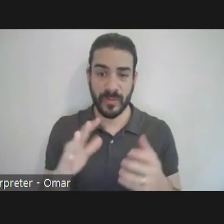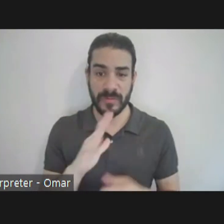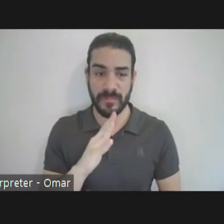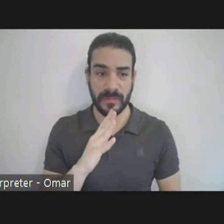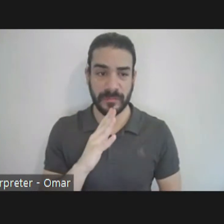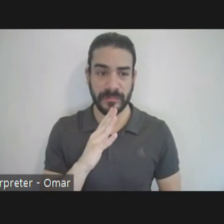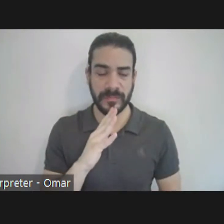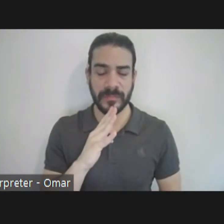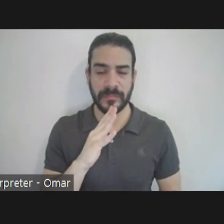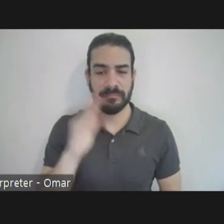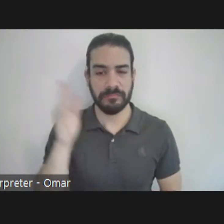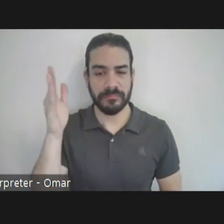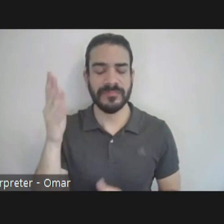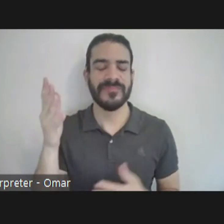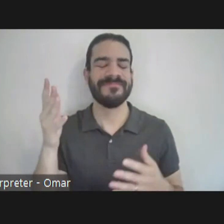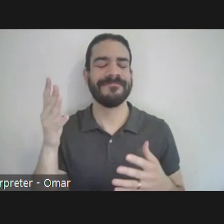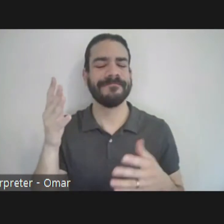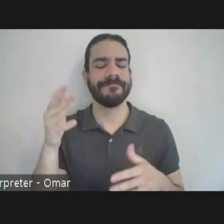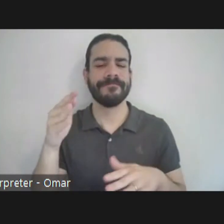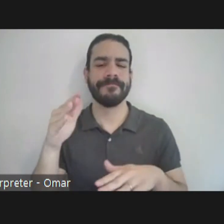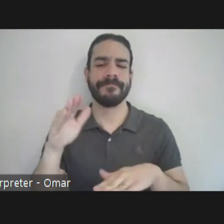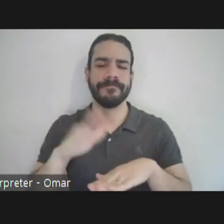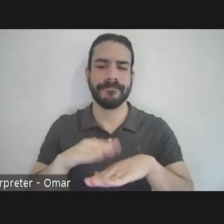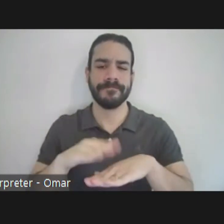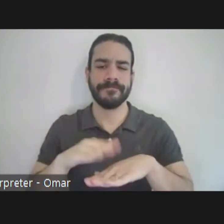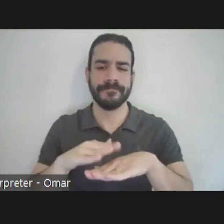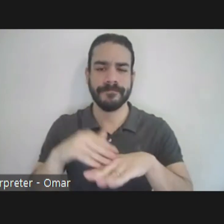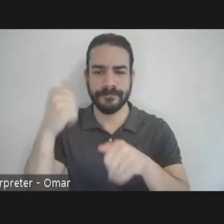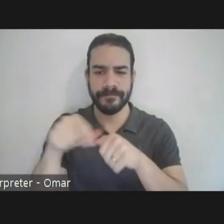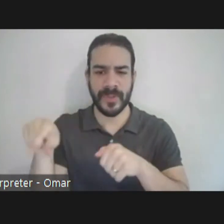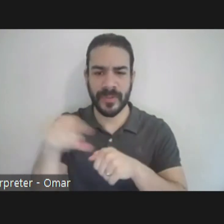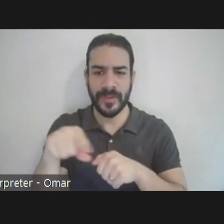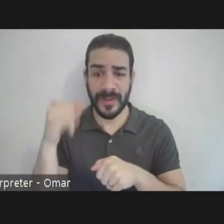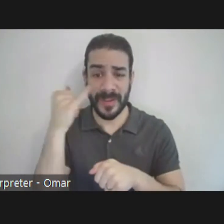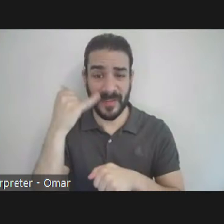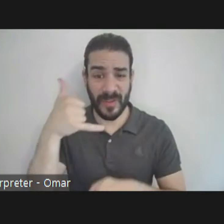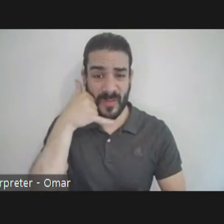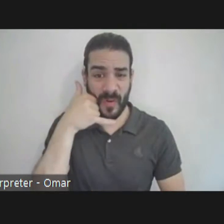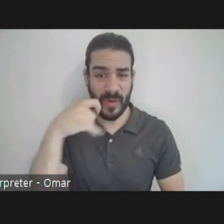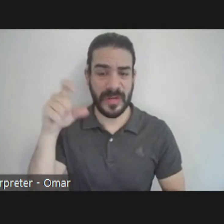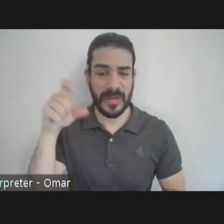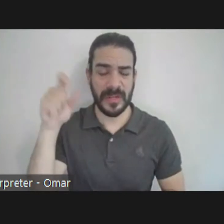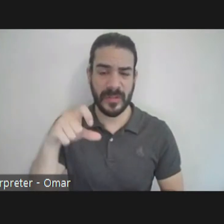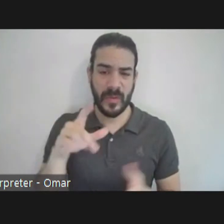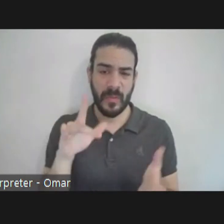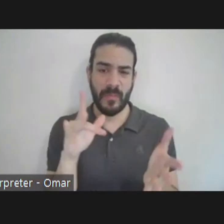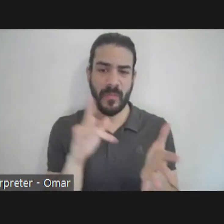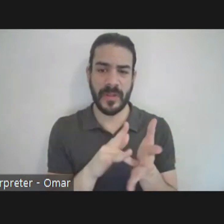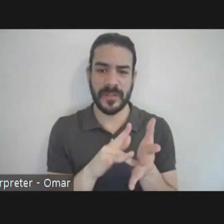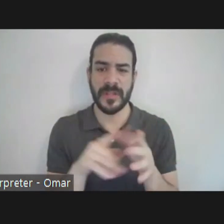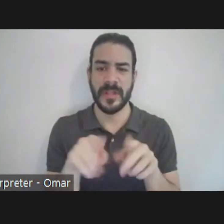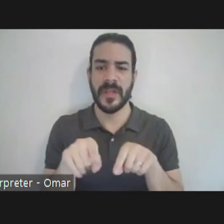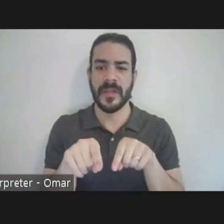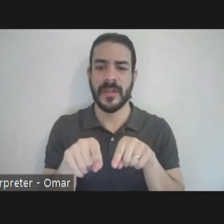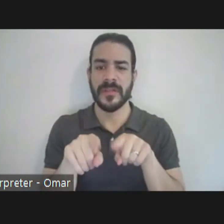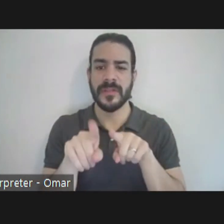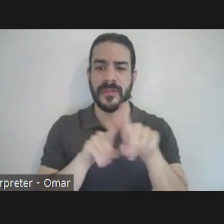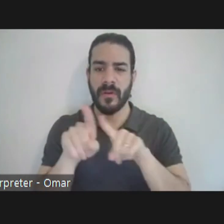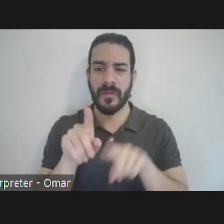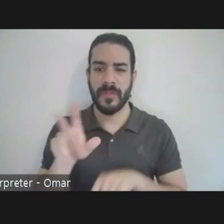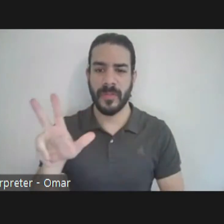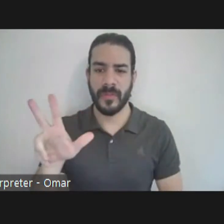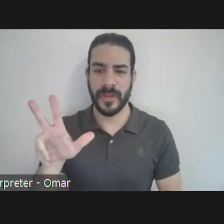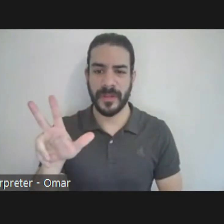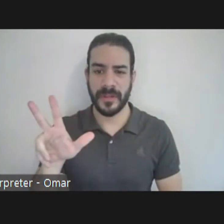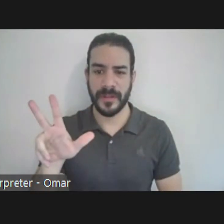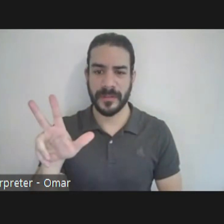you're on the phone and you want to provide testimony, please push or press *3 to